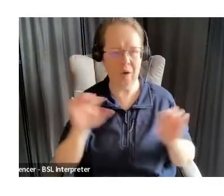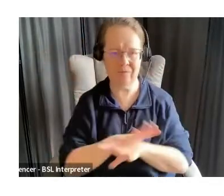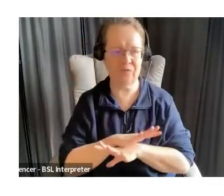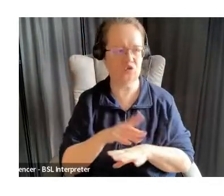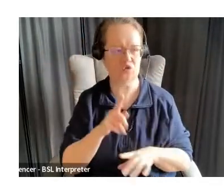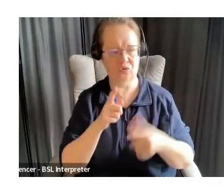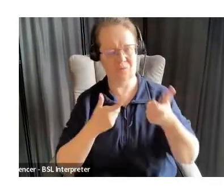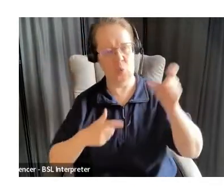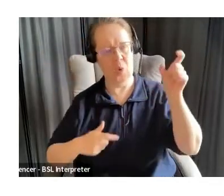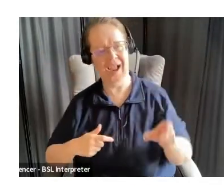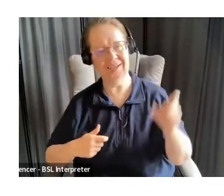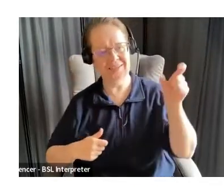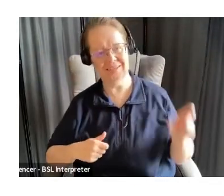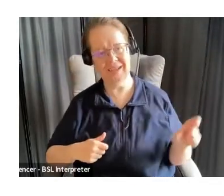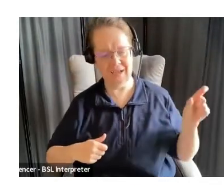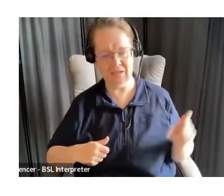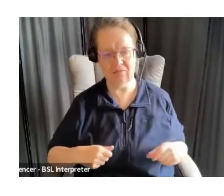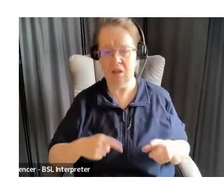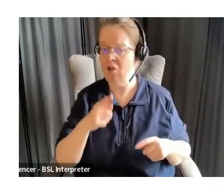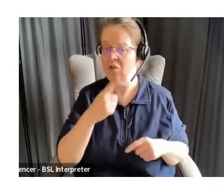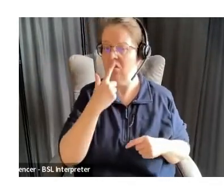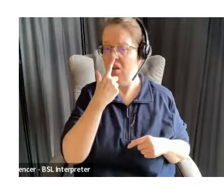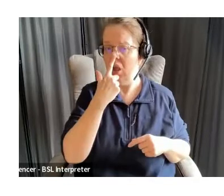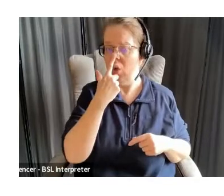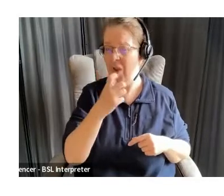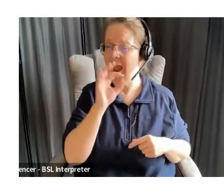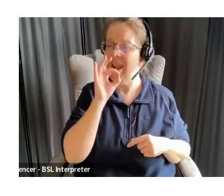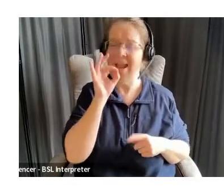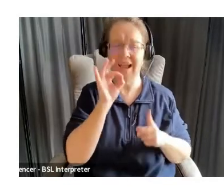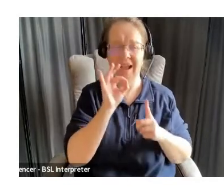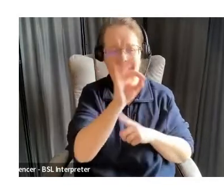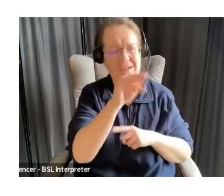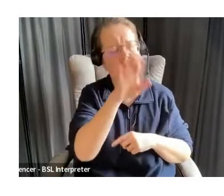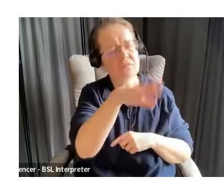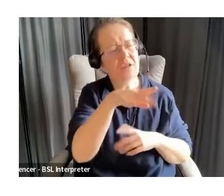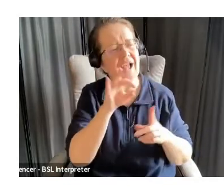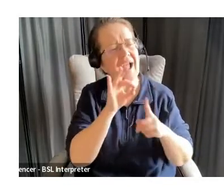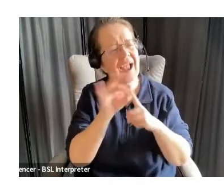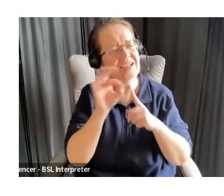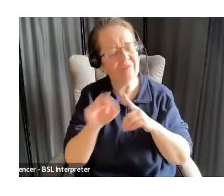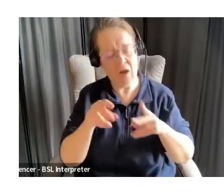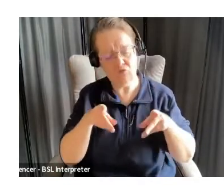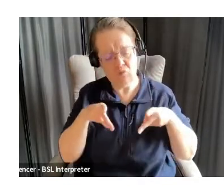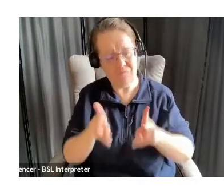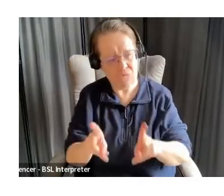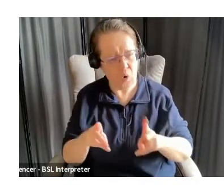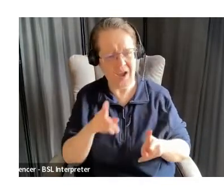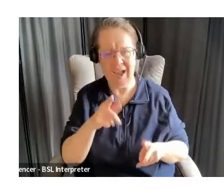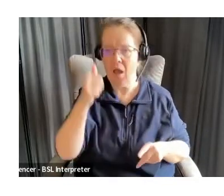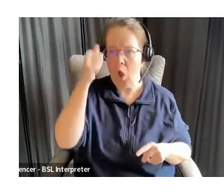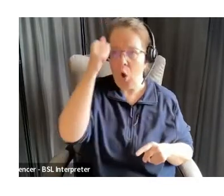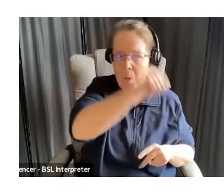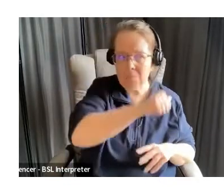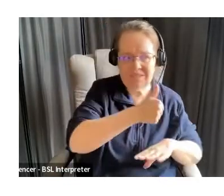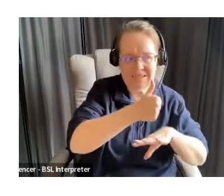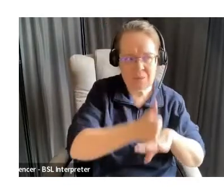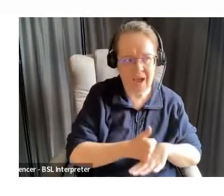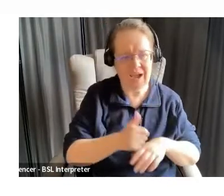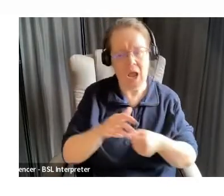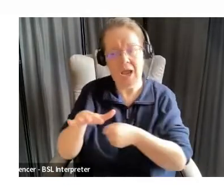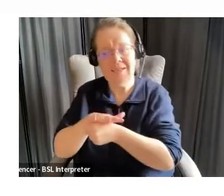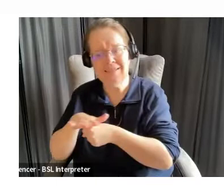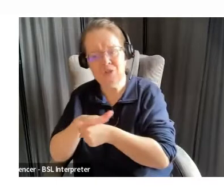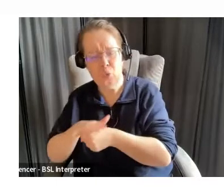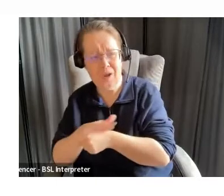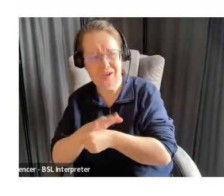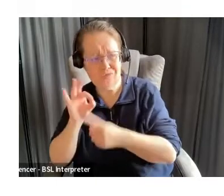the candidate. But you could always ask for the interview format. Is it a situational based interview? Is it competency based? Maybe it's a strengths